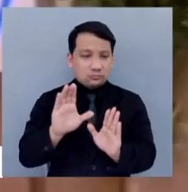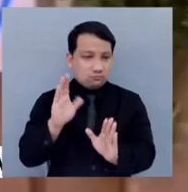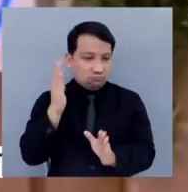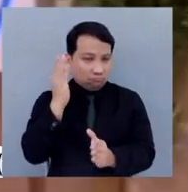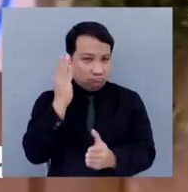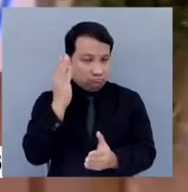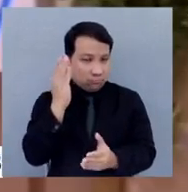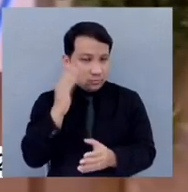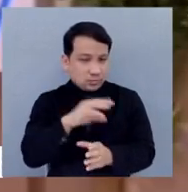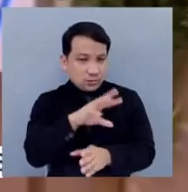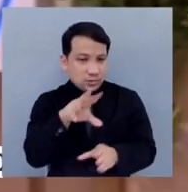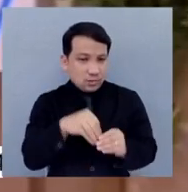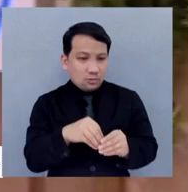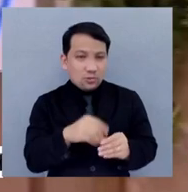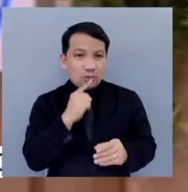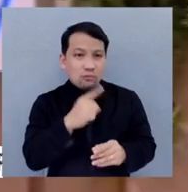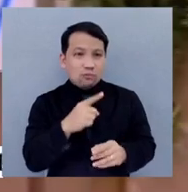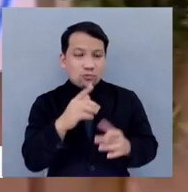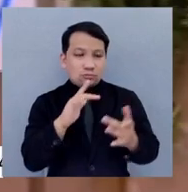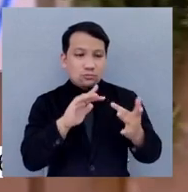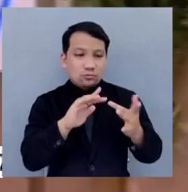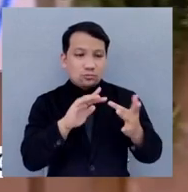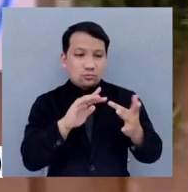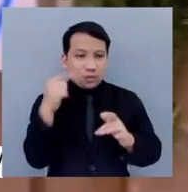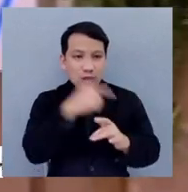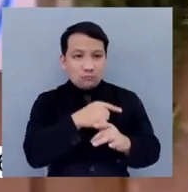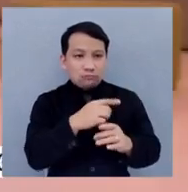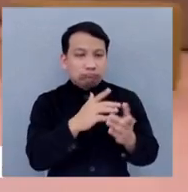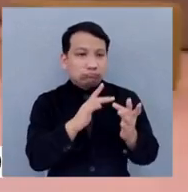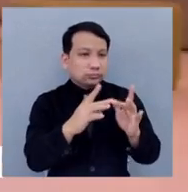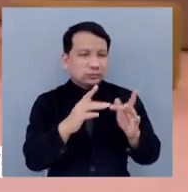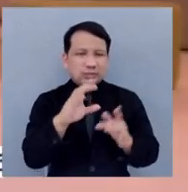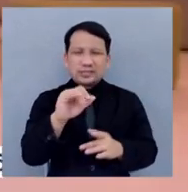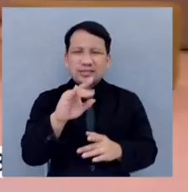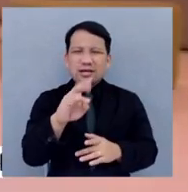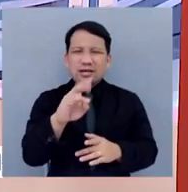up cybersecurity systems to prevent such calls.